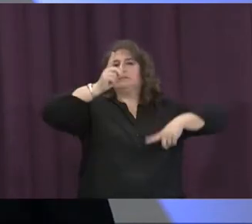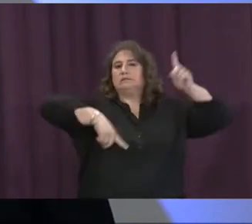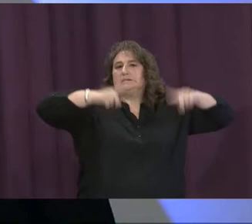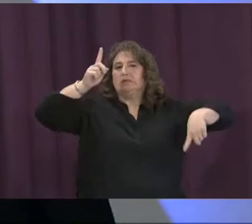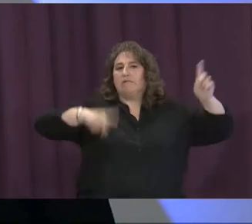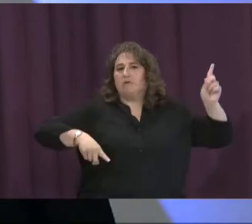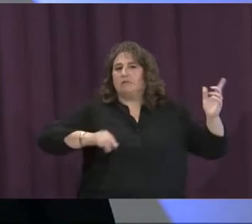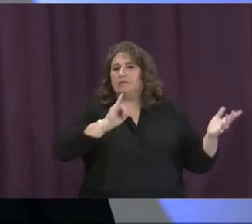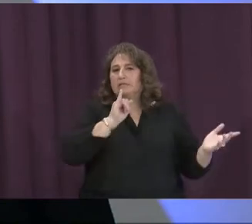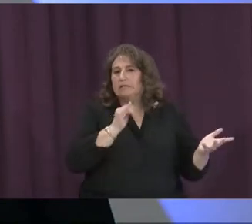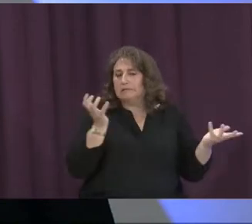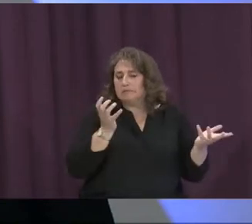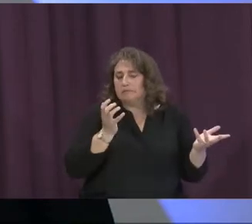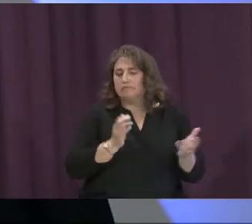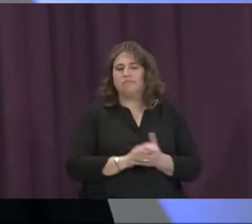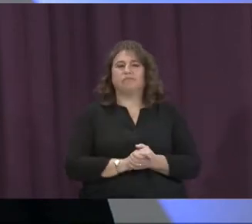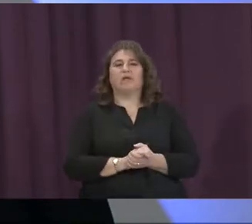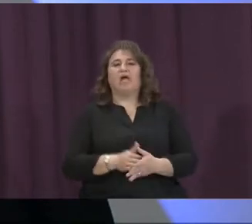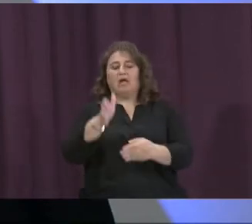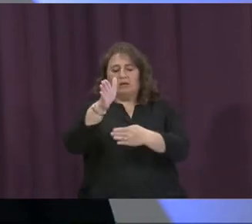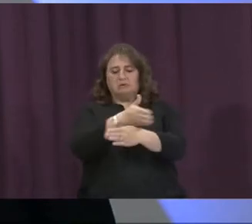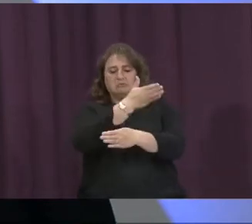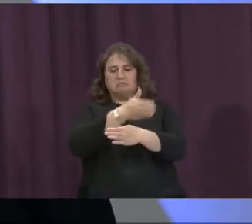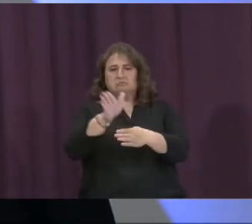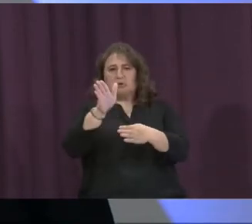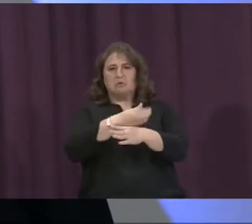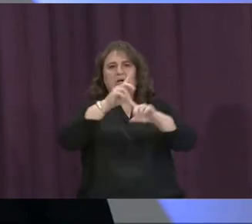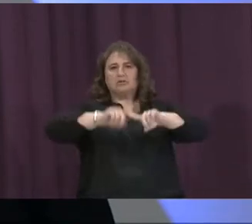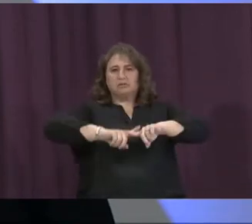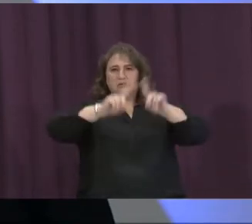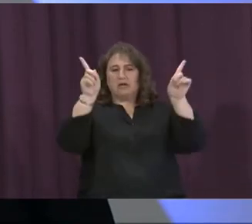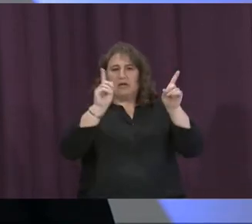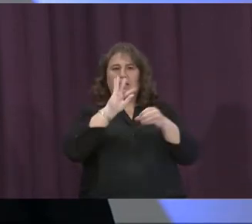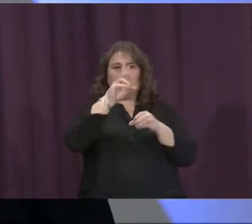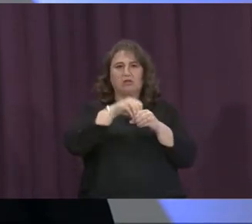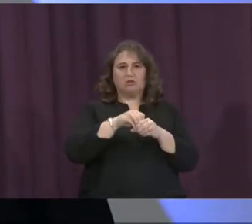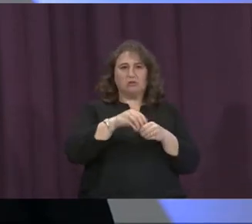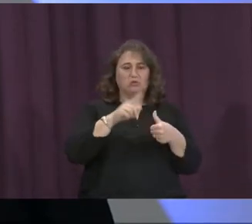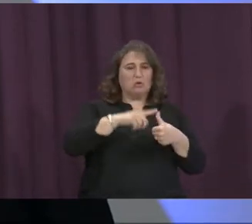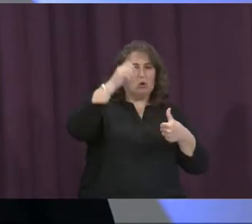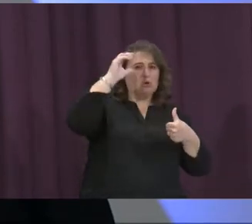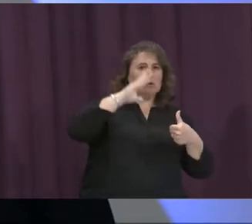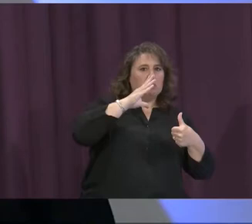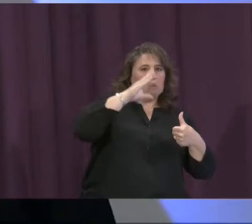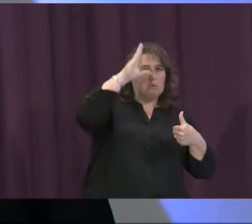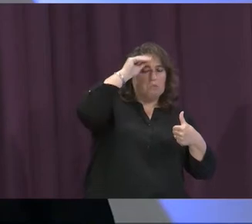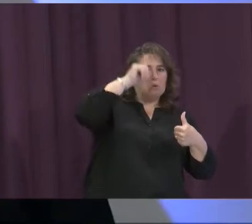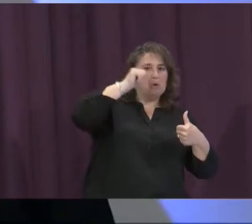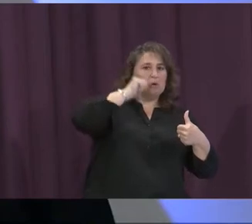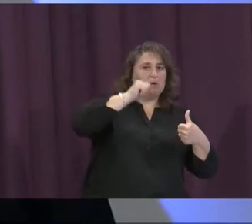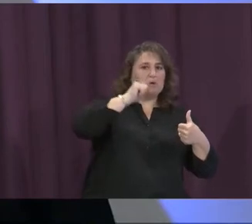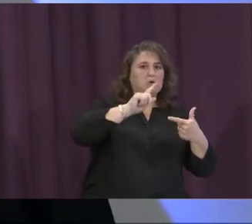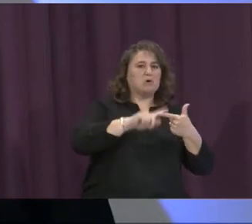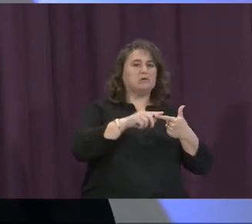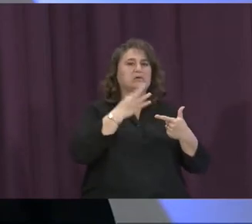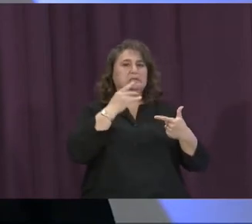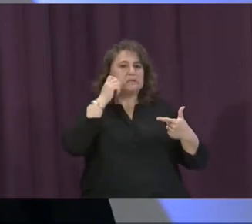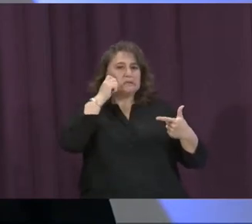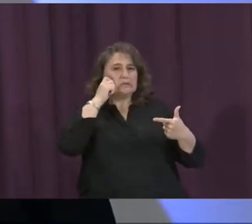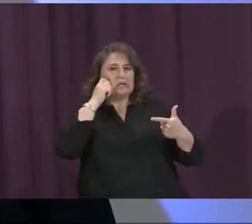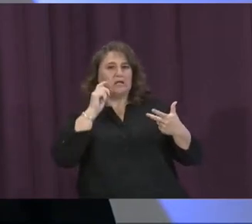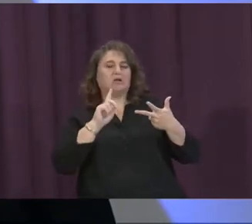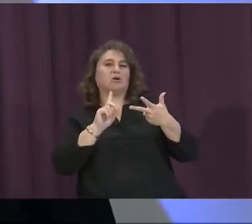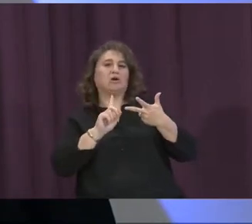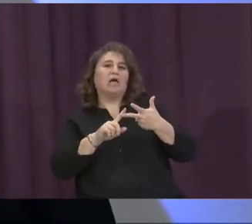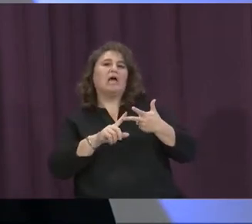So diversity is a range of differences that include gender, race, ethnicity, and age.